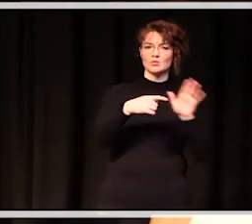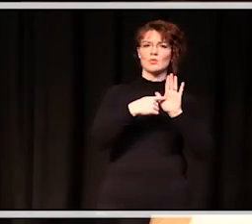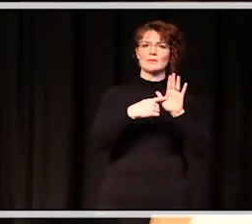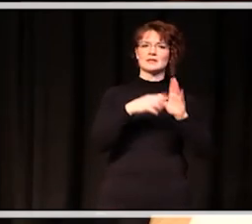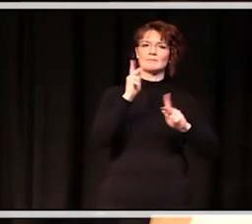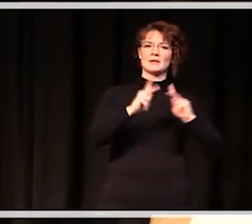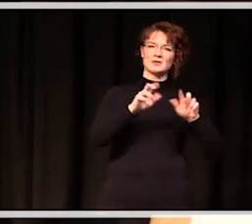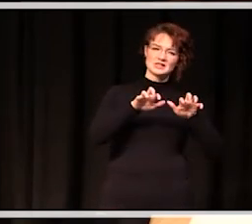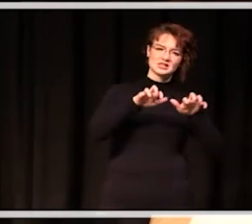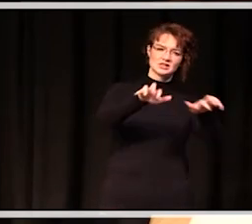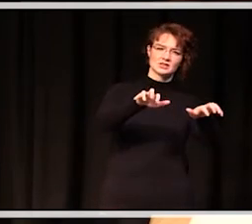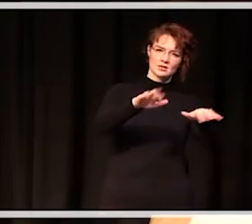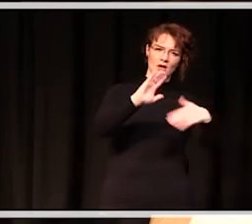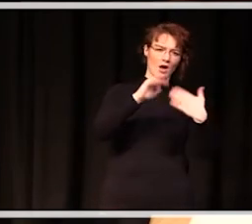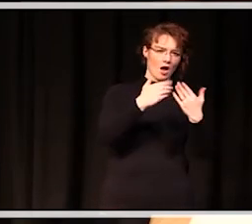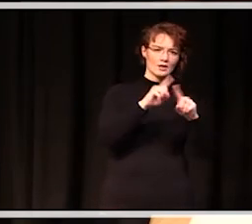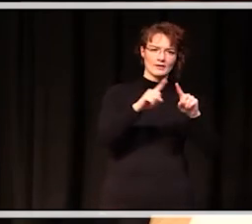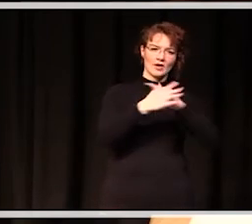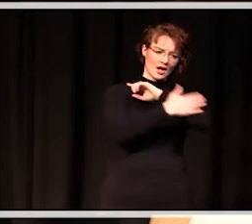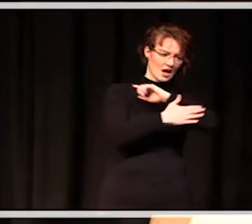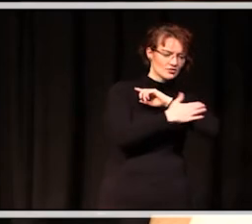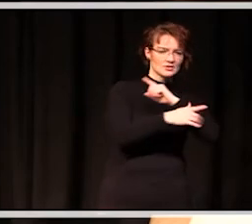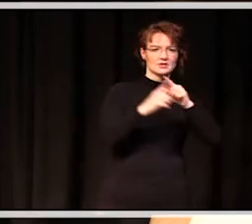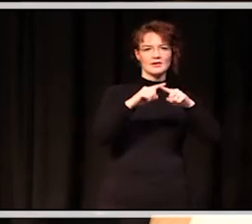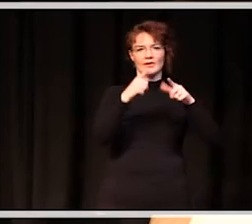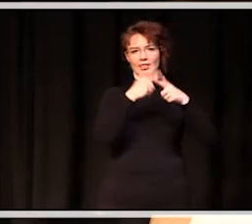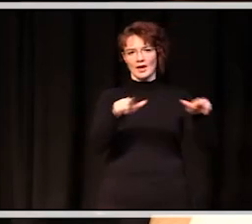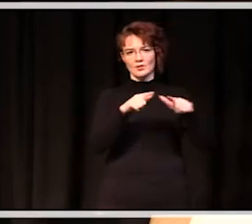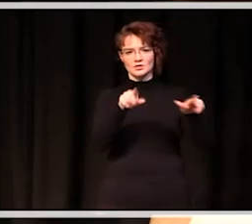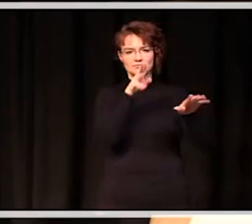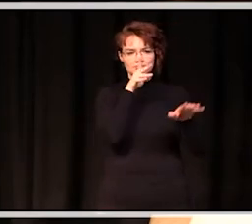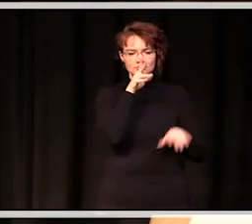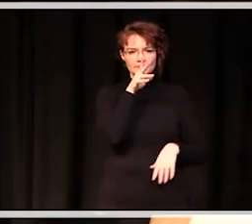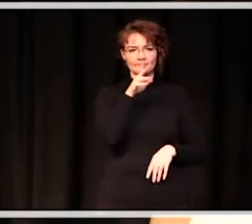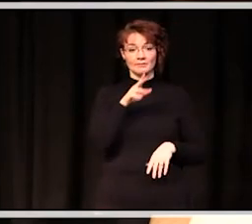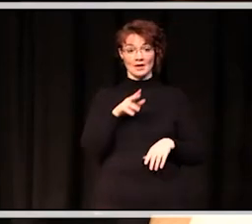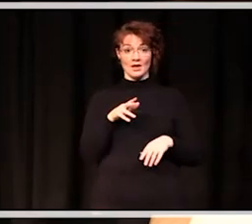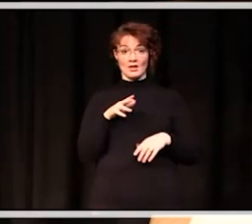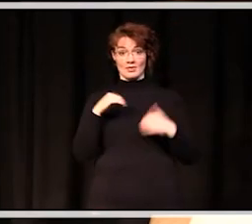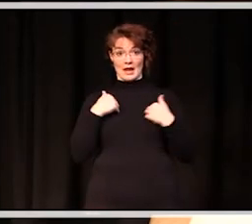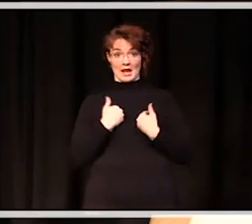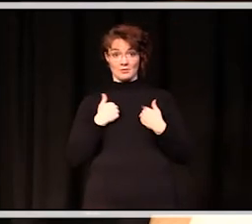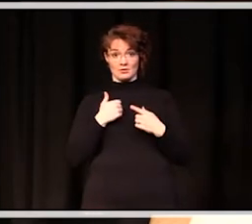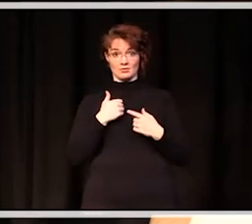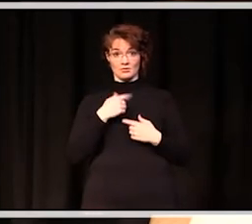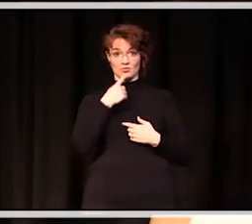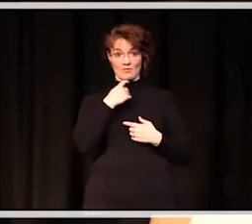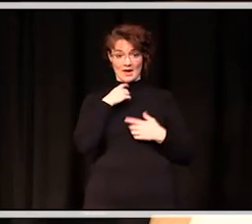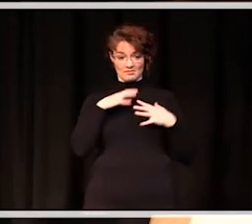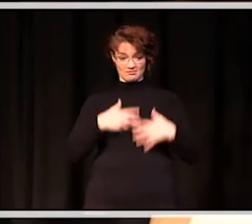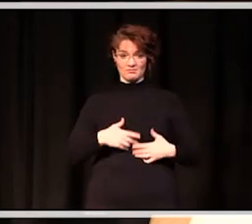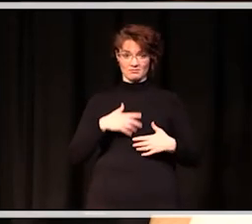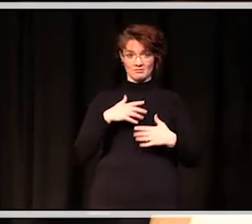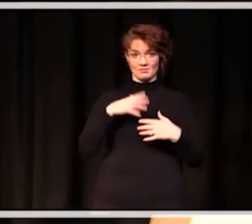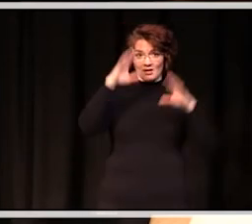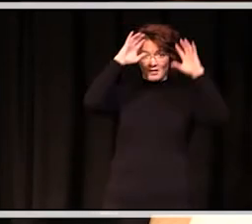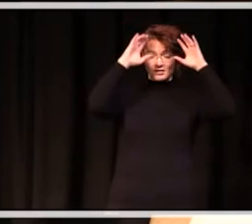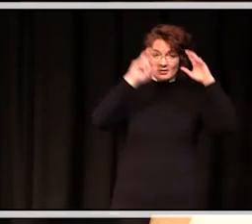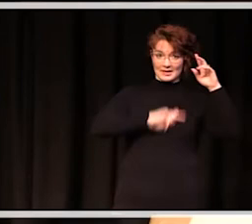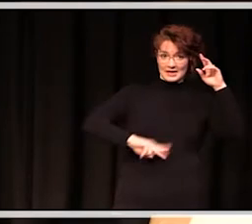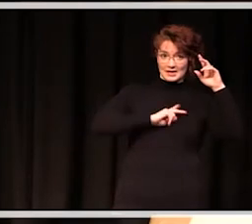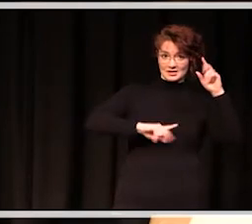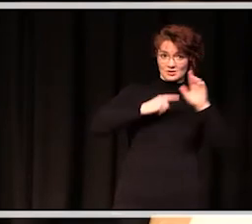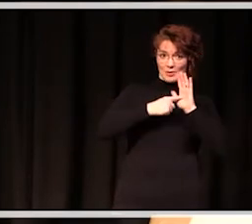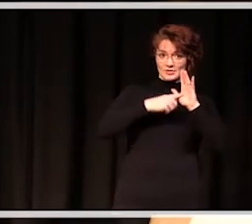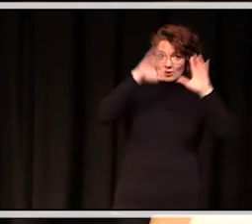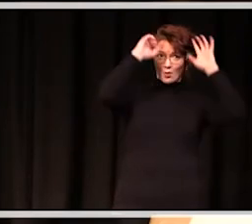people of every nation and language. The scarlet beast and his 10 horns all hate the prostitute. They will strip her naked,